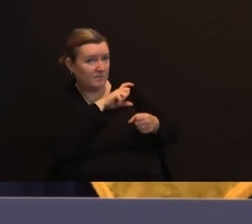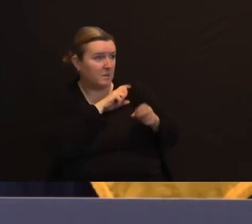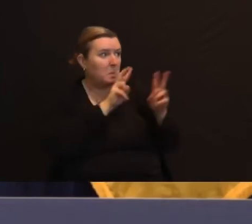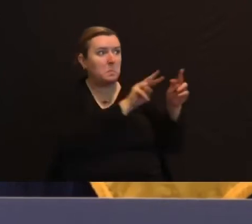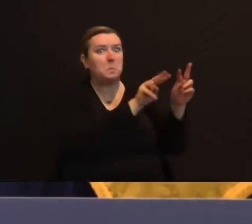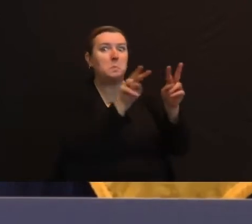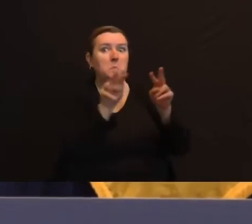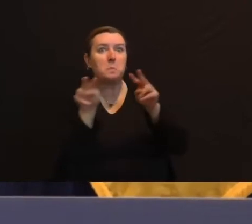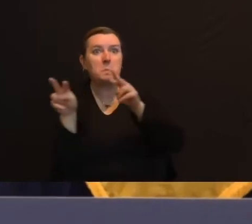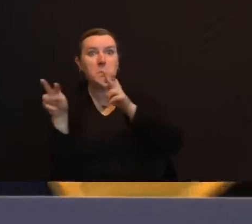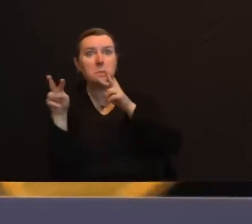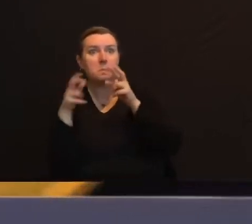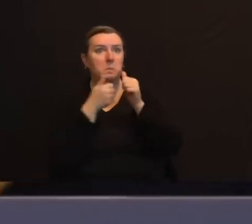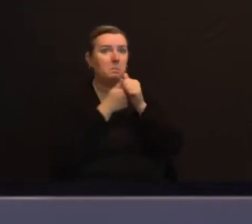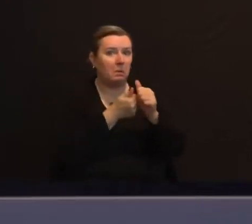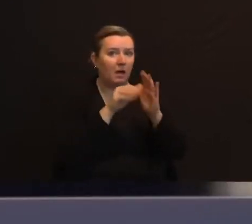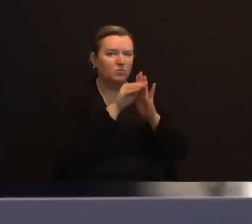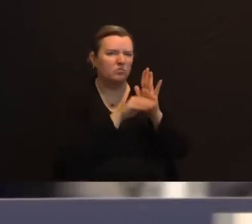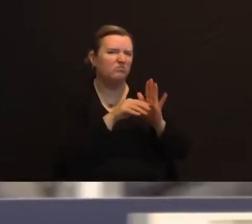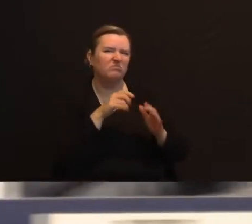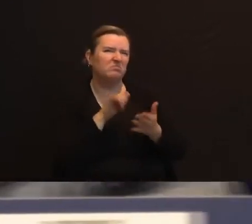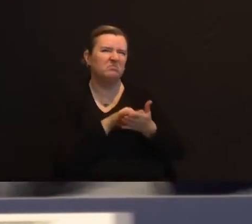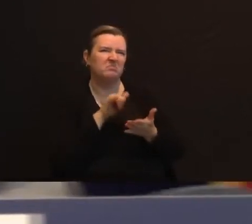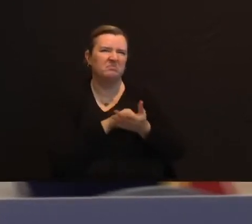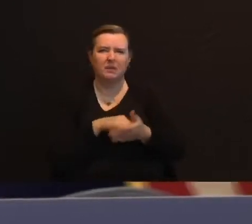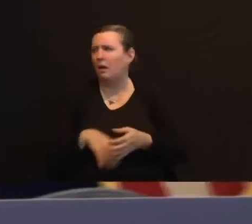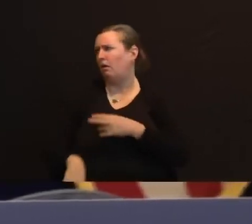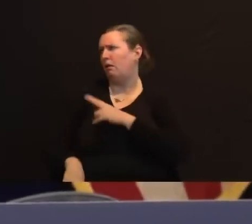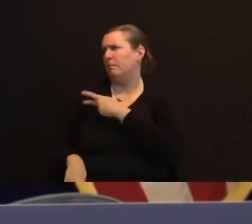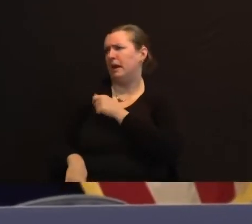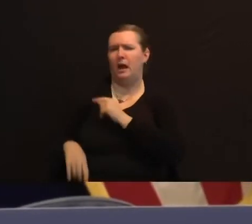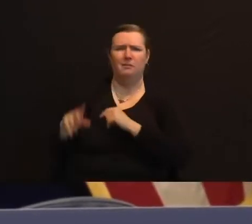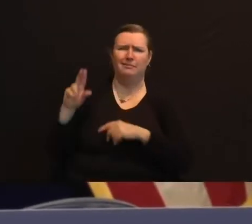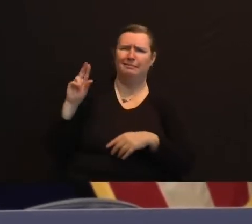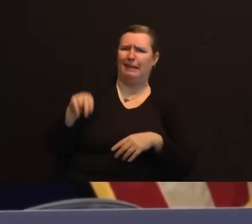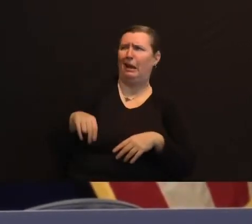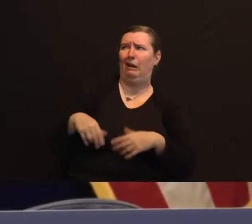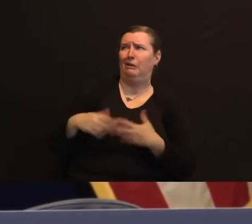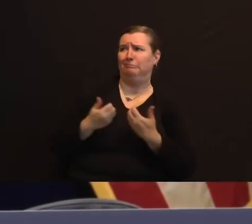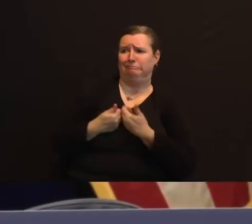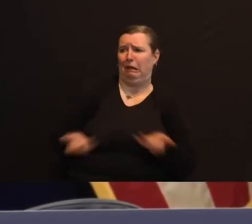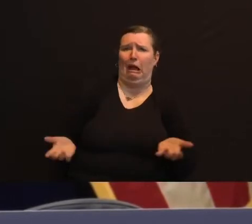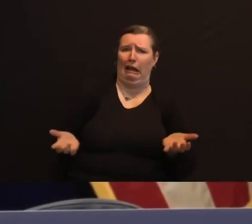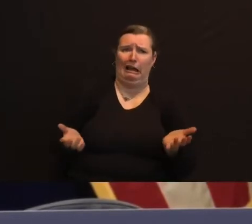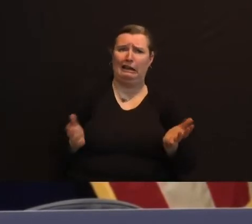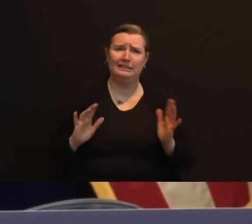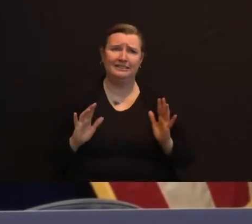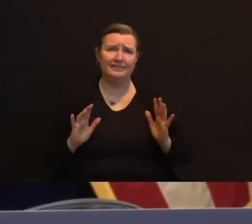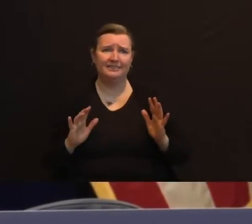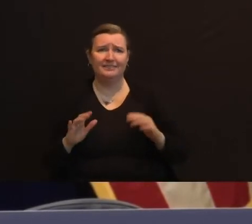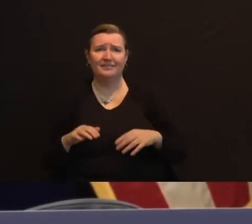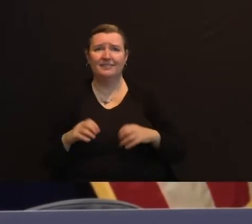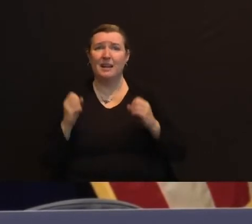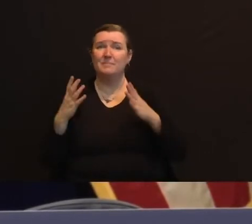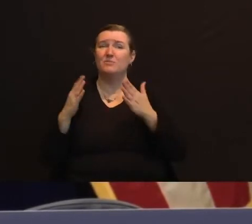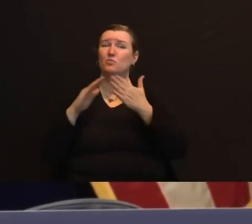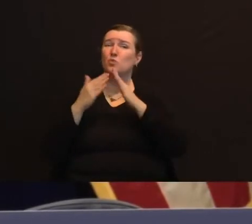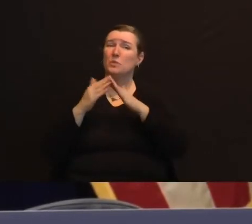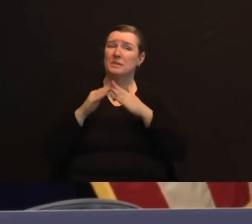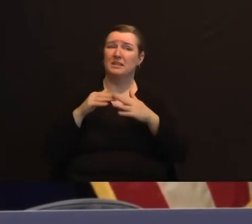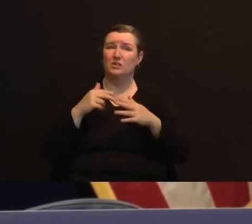compliance. I don't know if I could add anything. Remind everybody again how many communities where you all have the direct. We